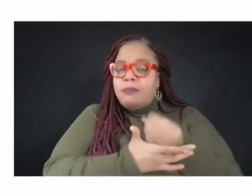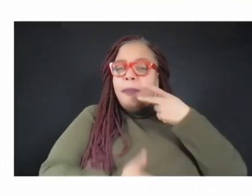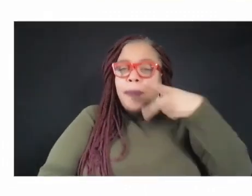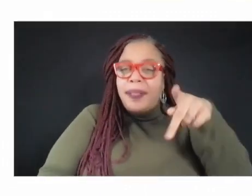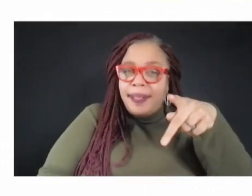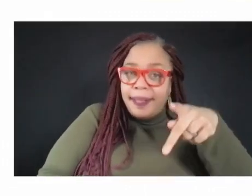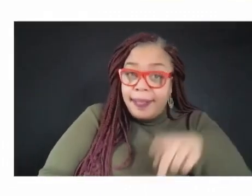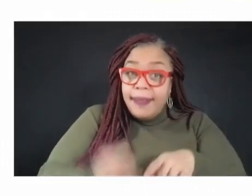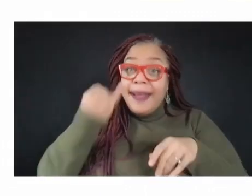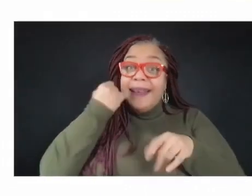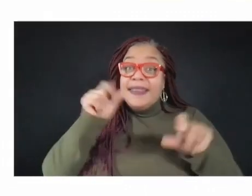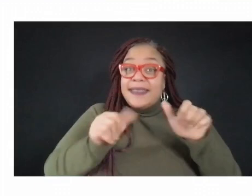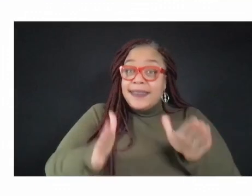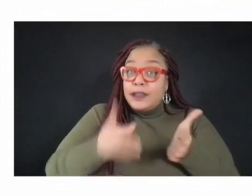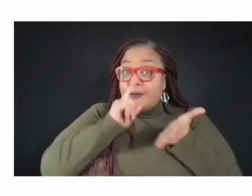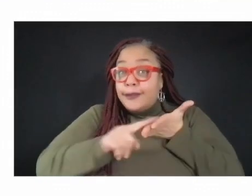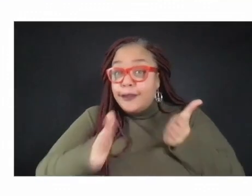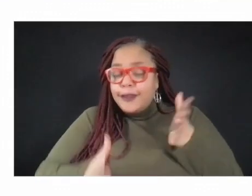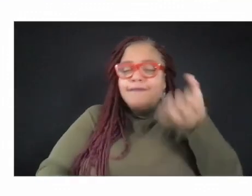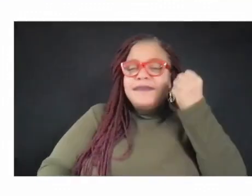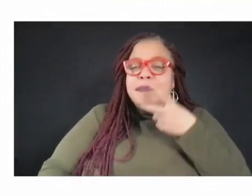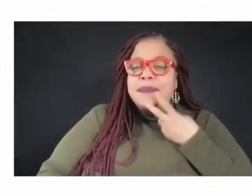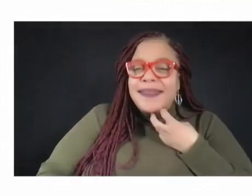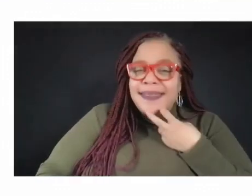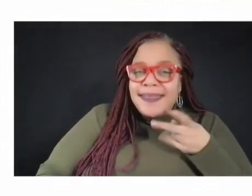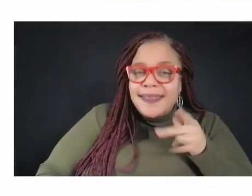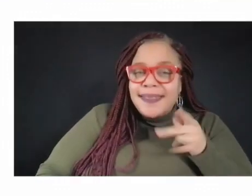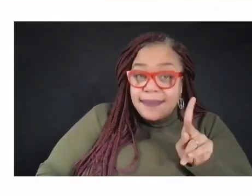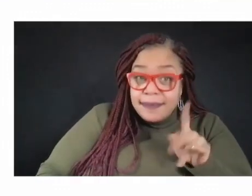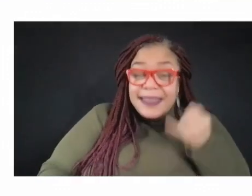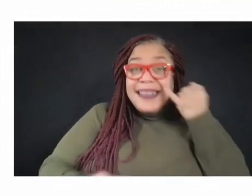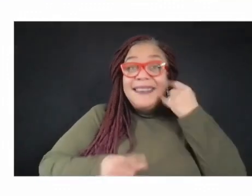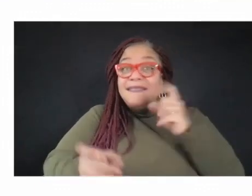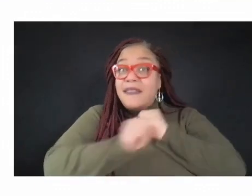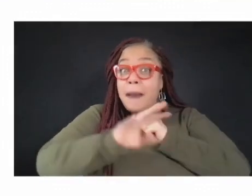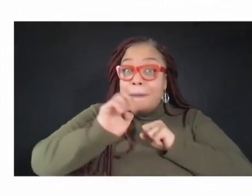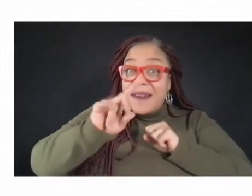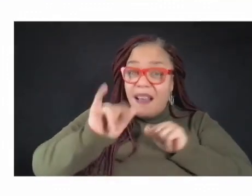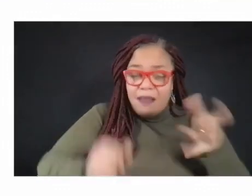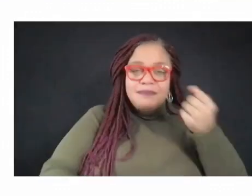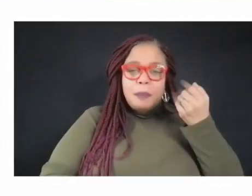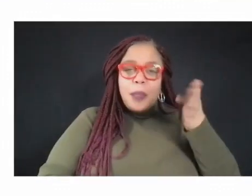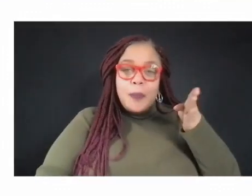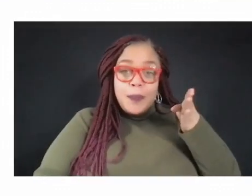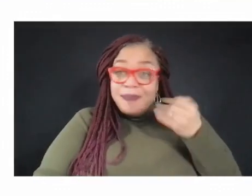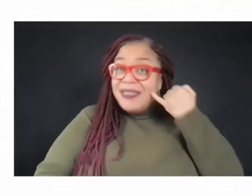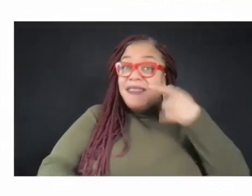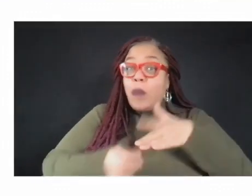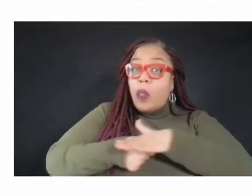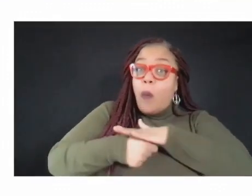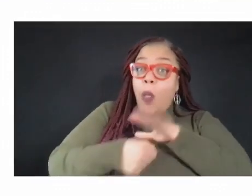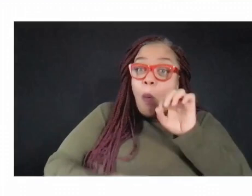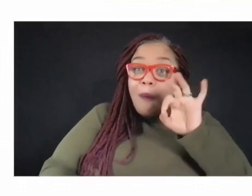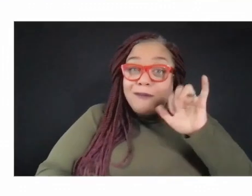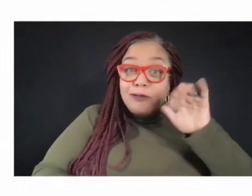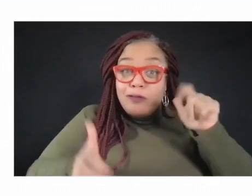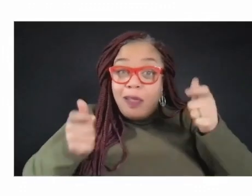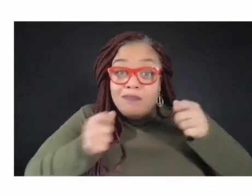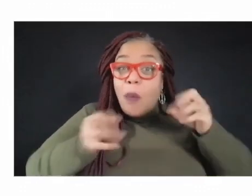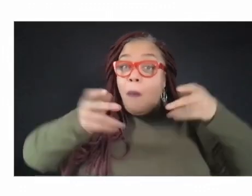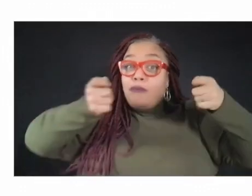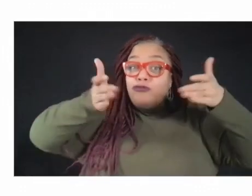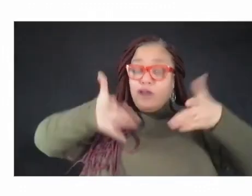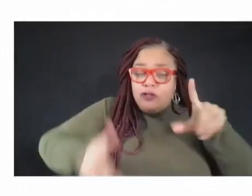media, blue. If you're a local official or an administrator, that teal green. If you're a public, that sort of brighter lime